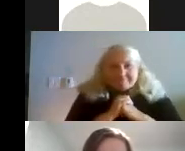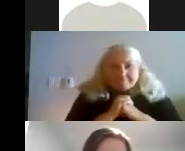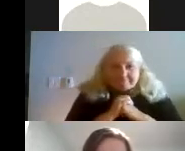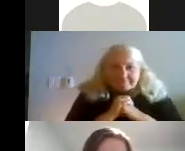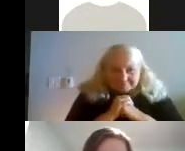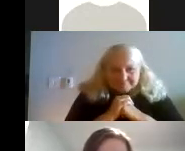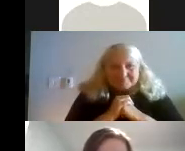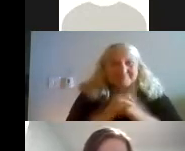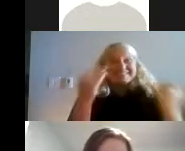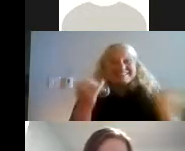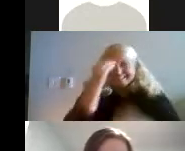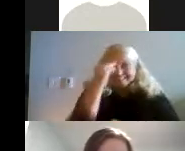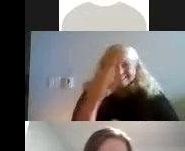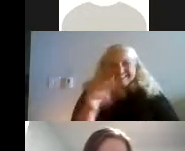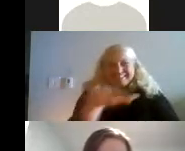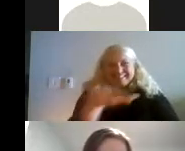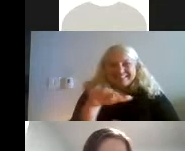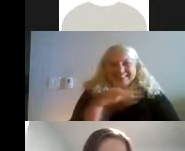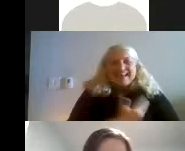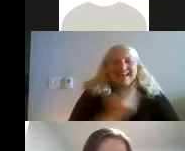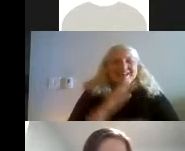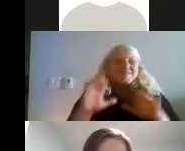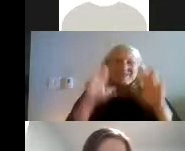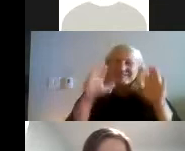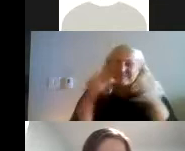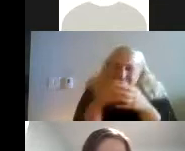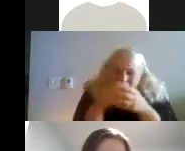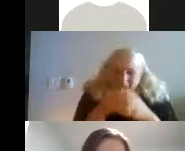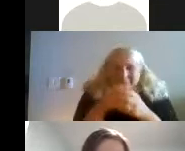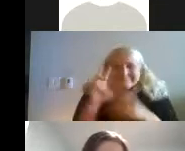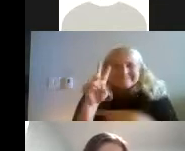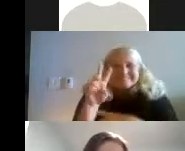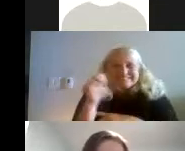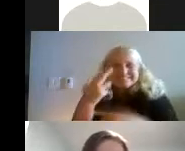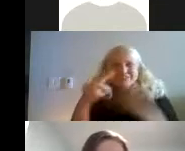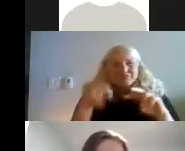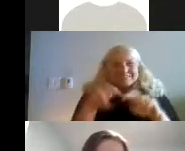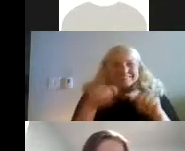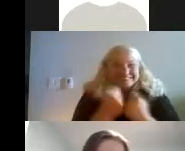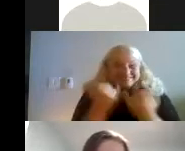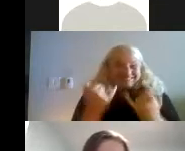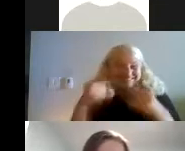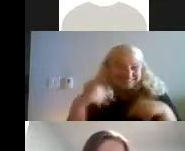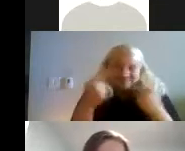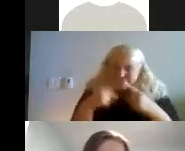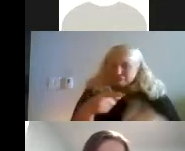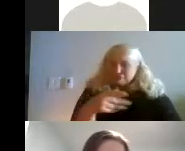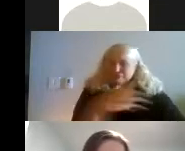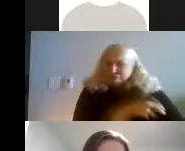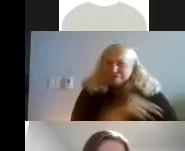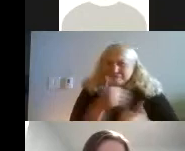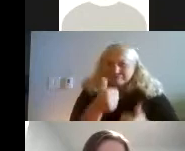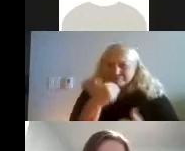So this is our wonderful small but mighty research team that we have so far. This is some of our research